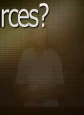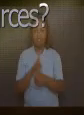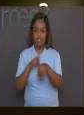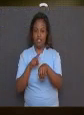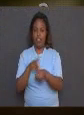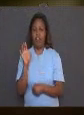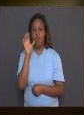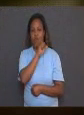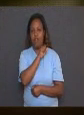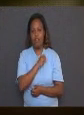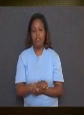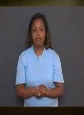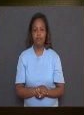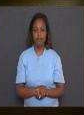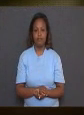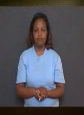Time's up.